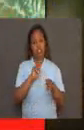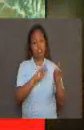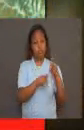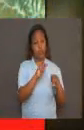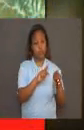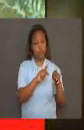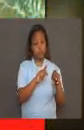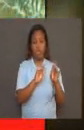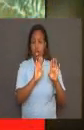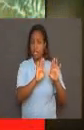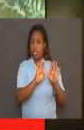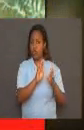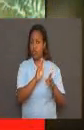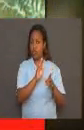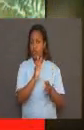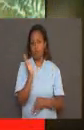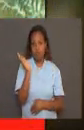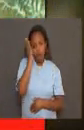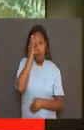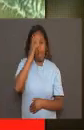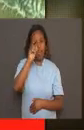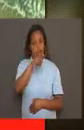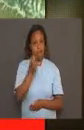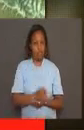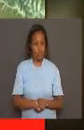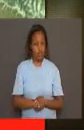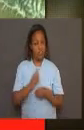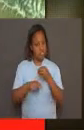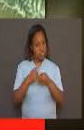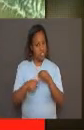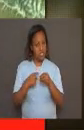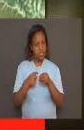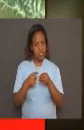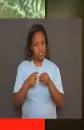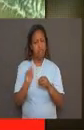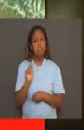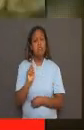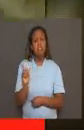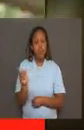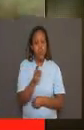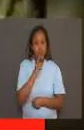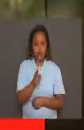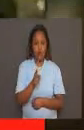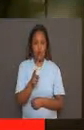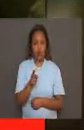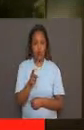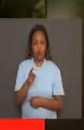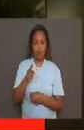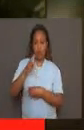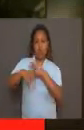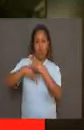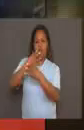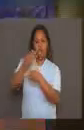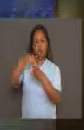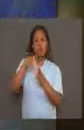keep themselves informed about what is happening around the